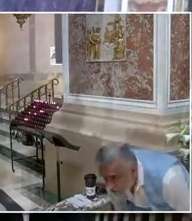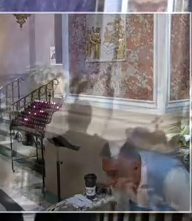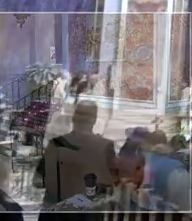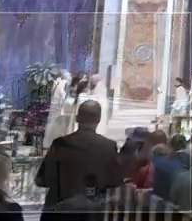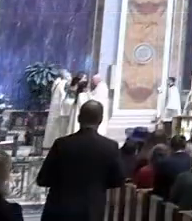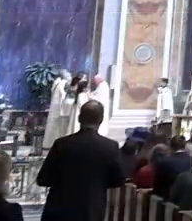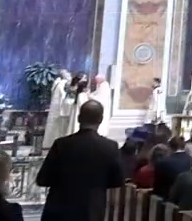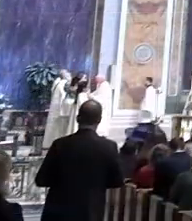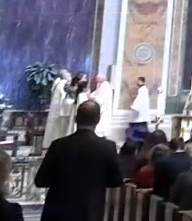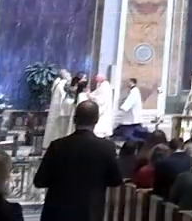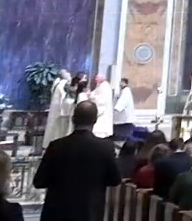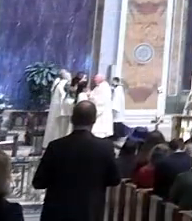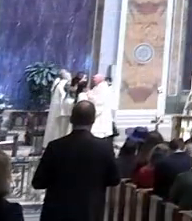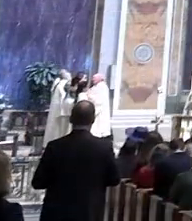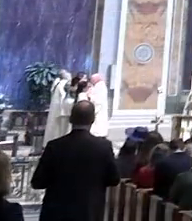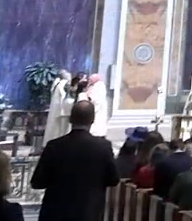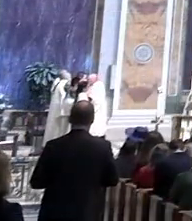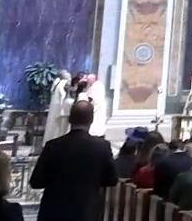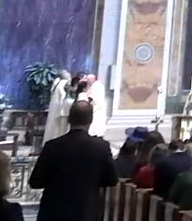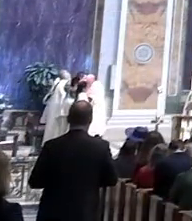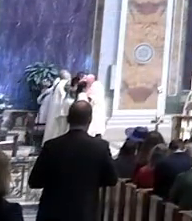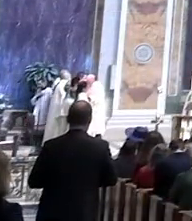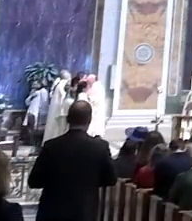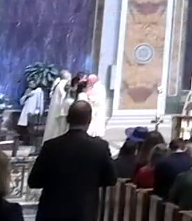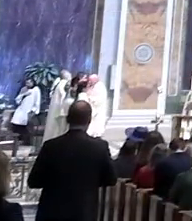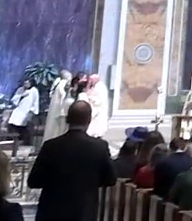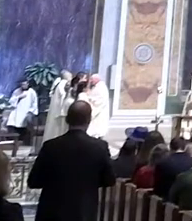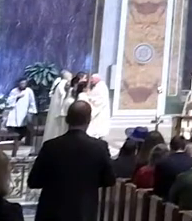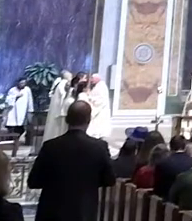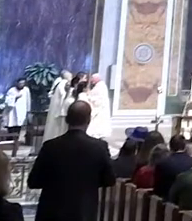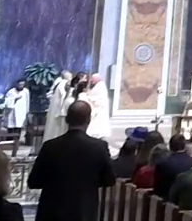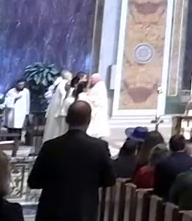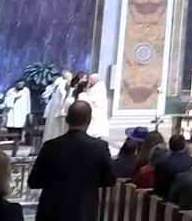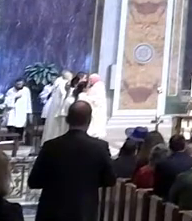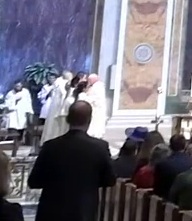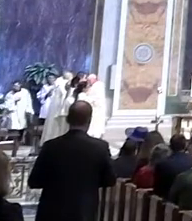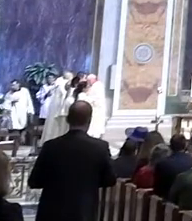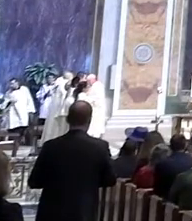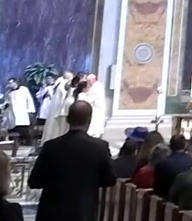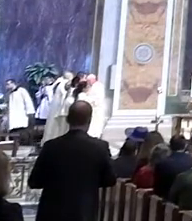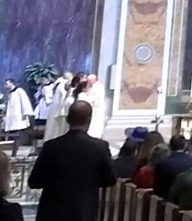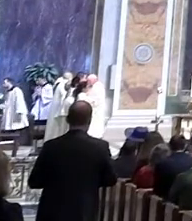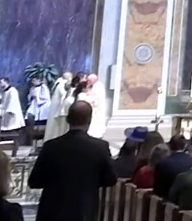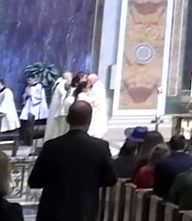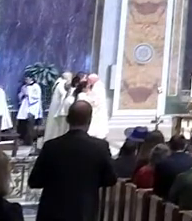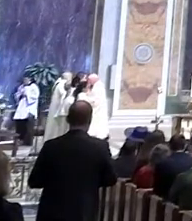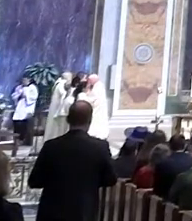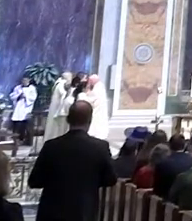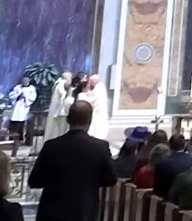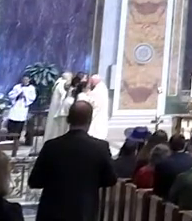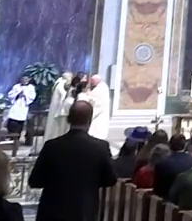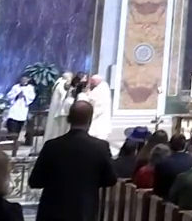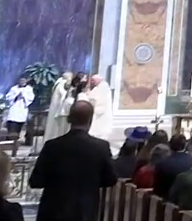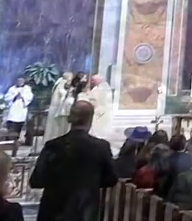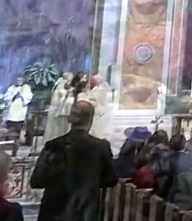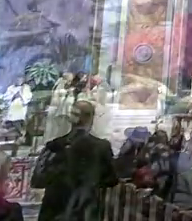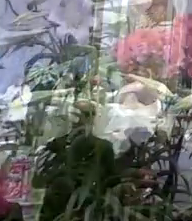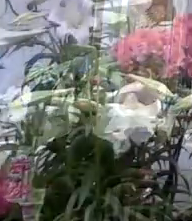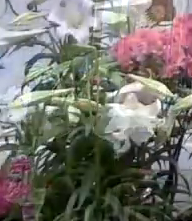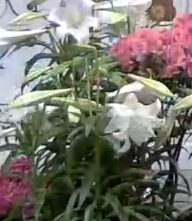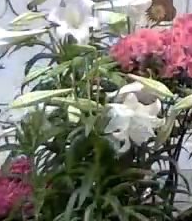Señor. Esto es la puerta que Dios nos ha dado, todos los justos por